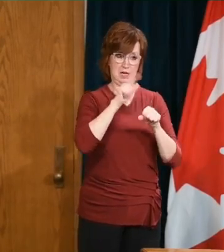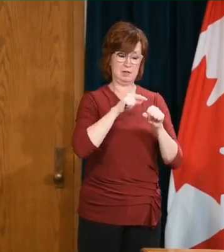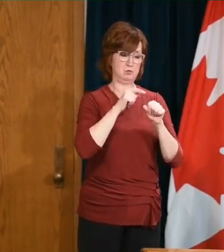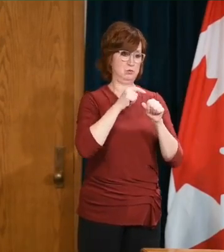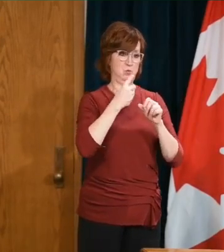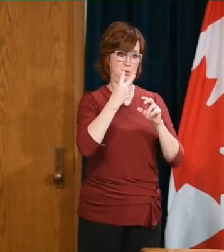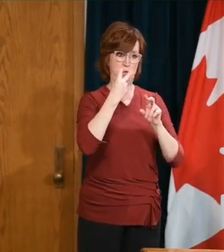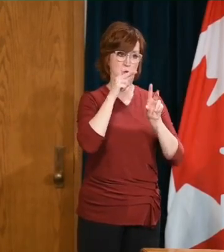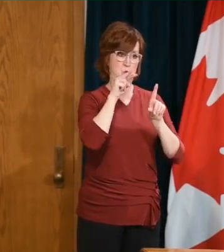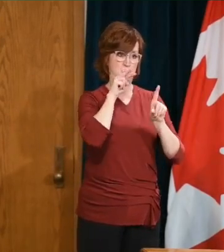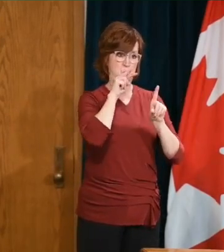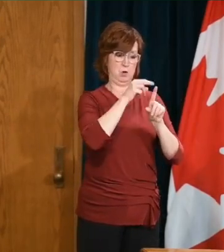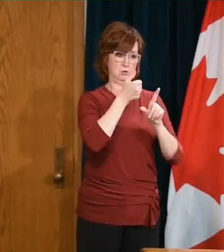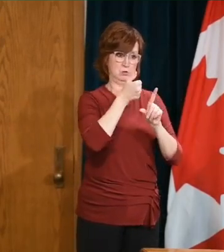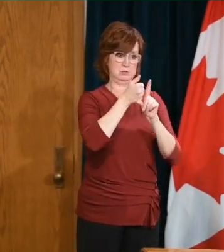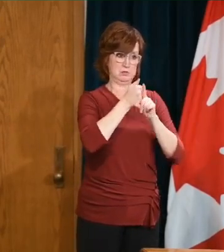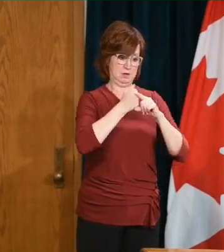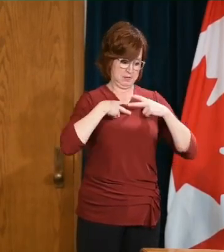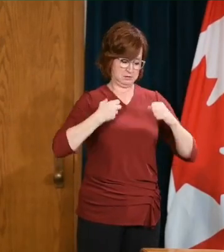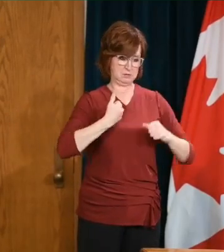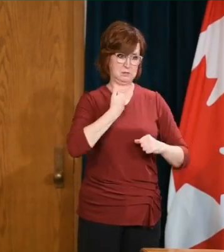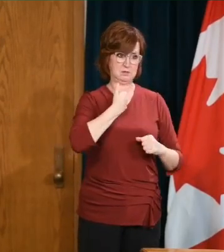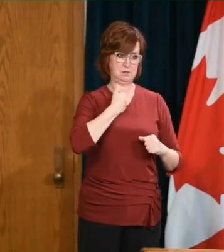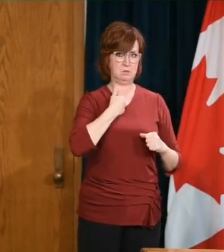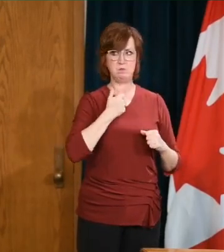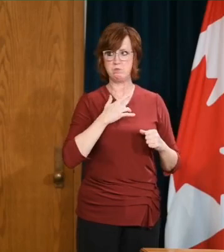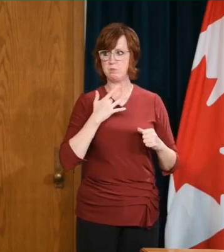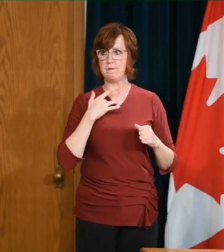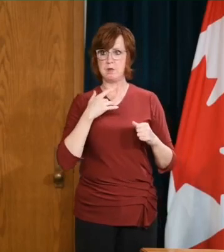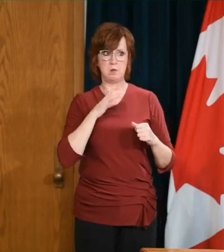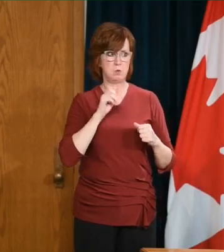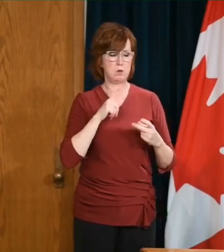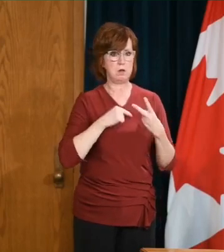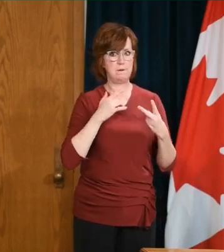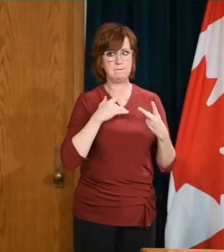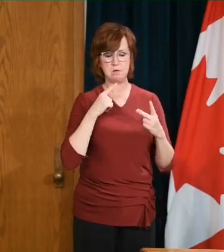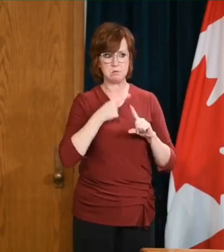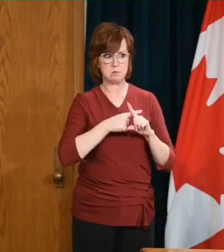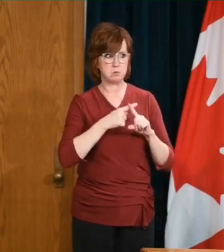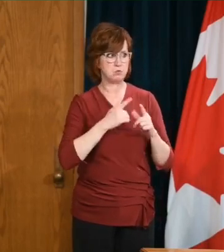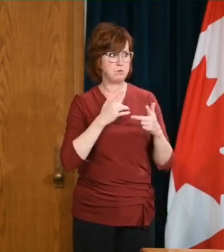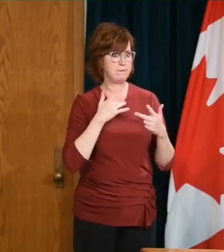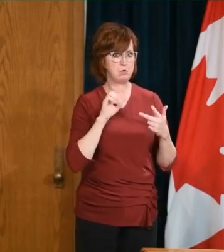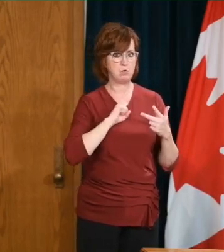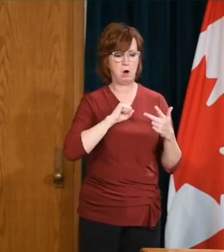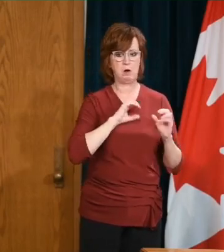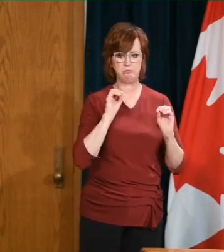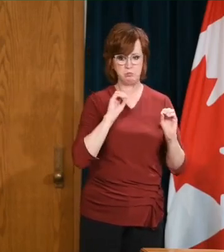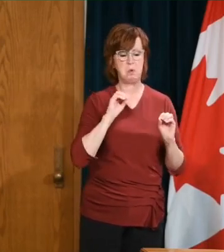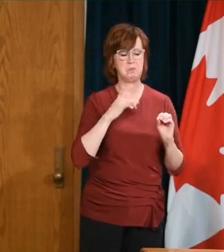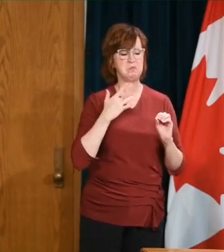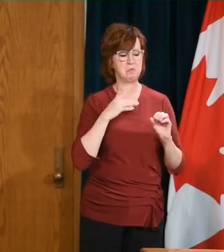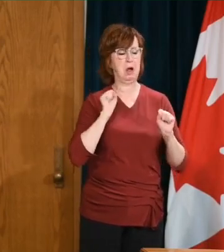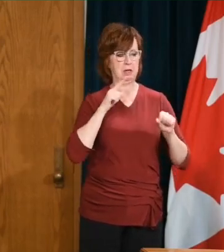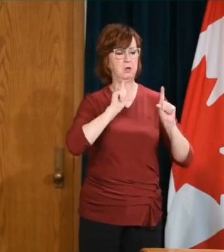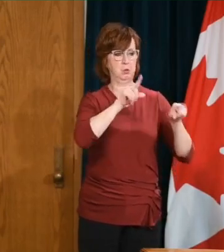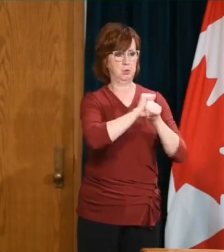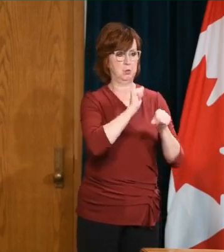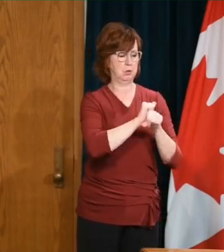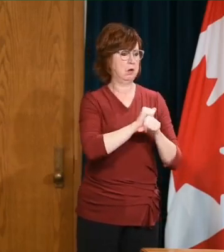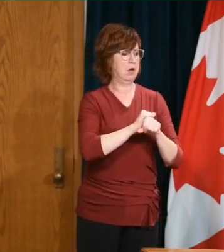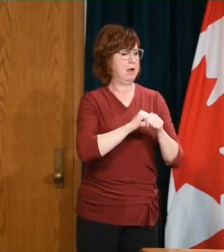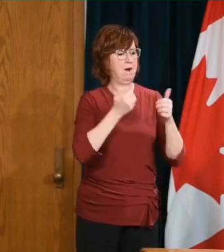implement that. And as you know, for some time now, there have been specific exemptions for essential industries, like, for example,